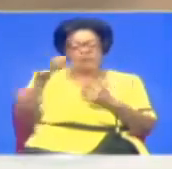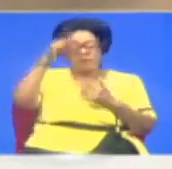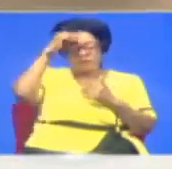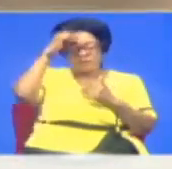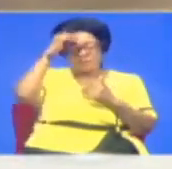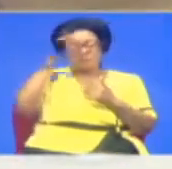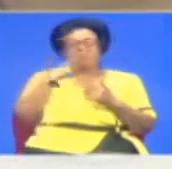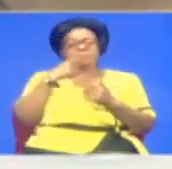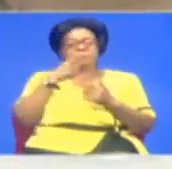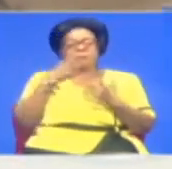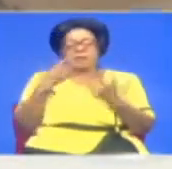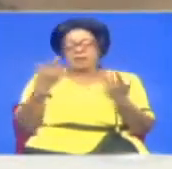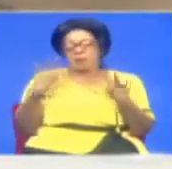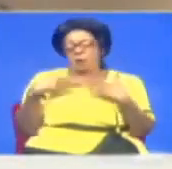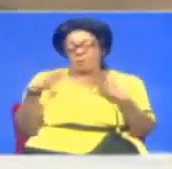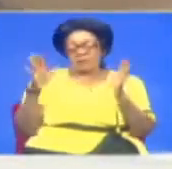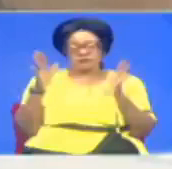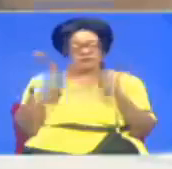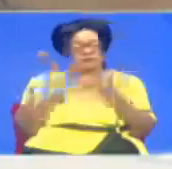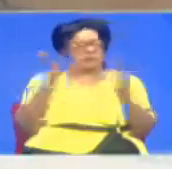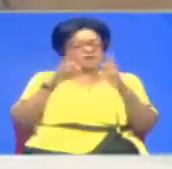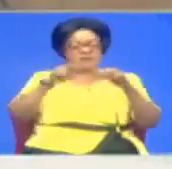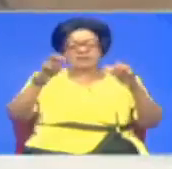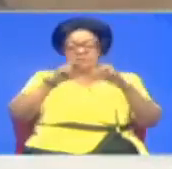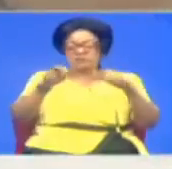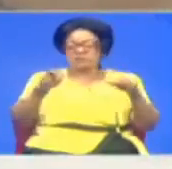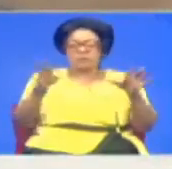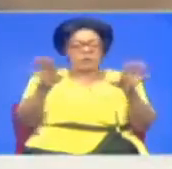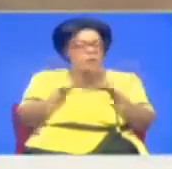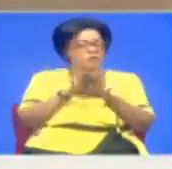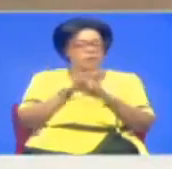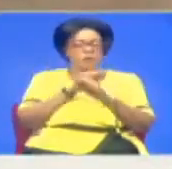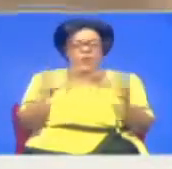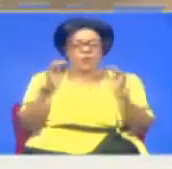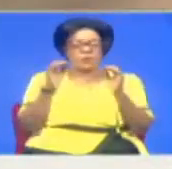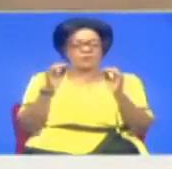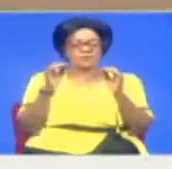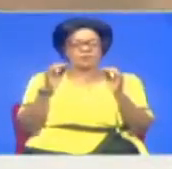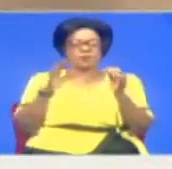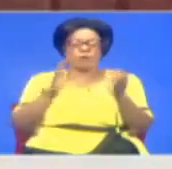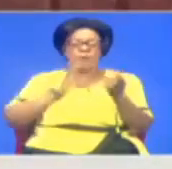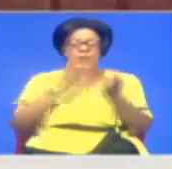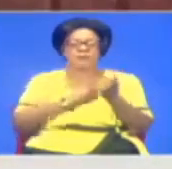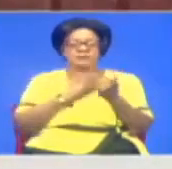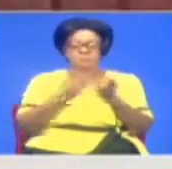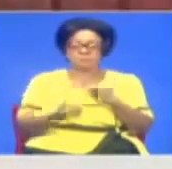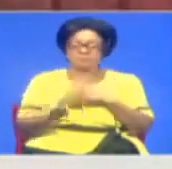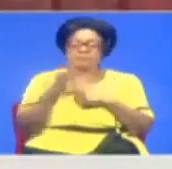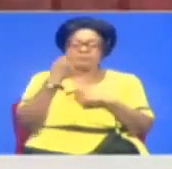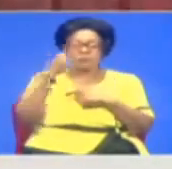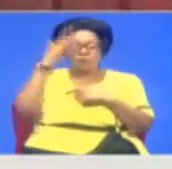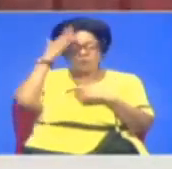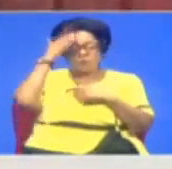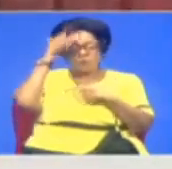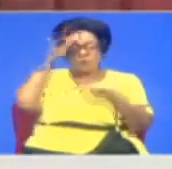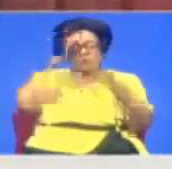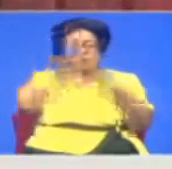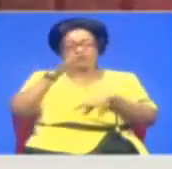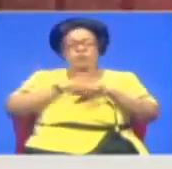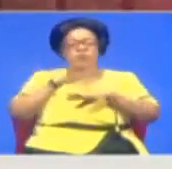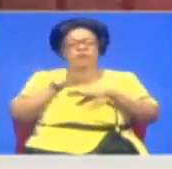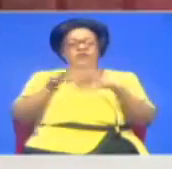all research and are not locking out any option. A steering committee is being set up to determine which vaccine is most suitable for the